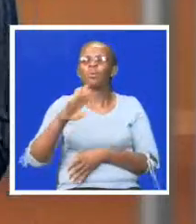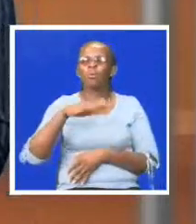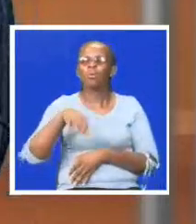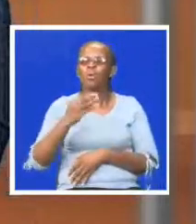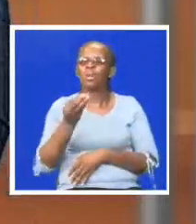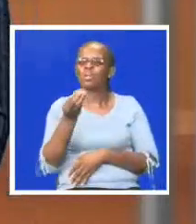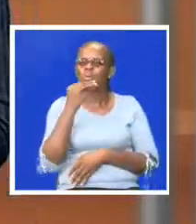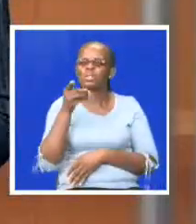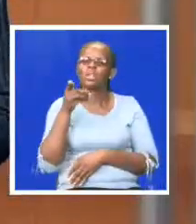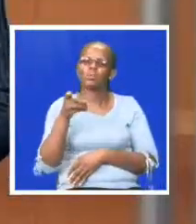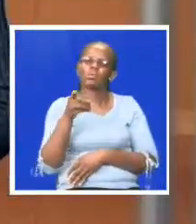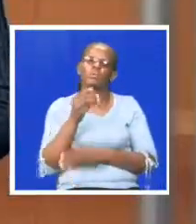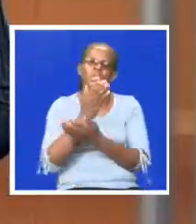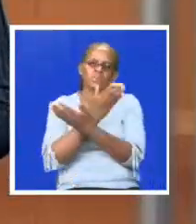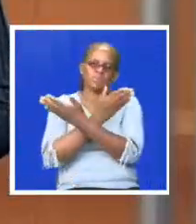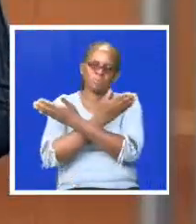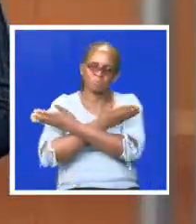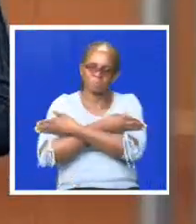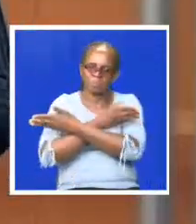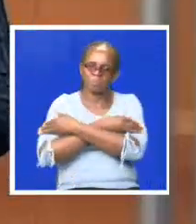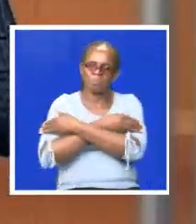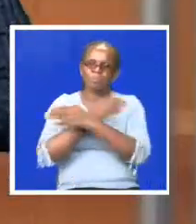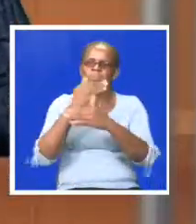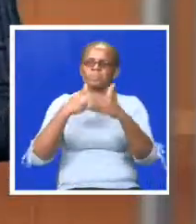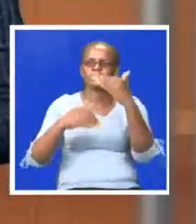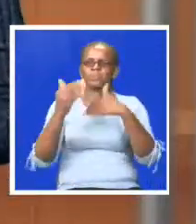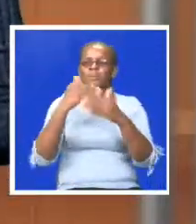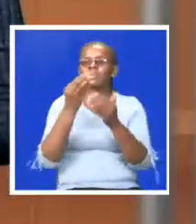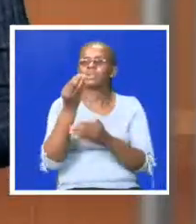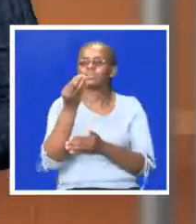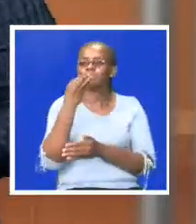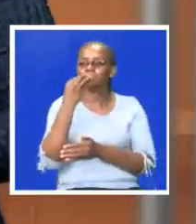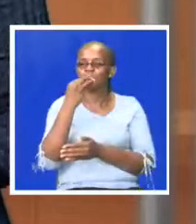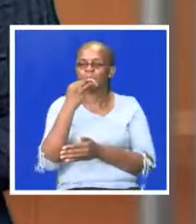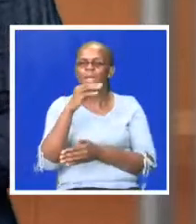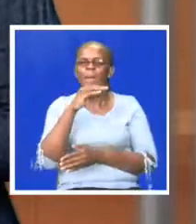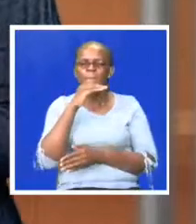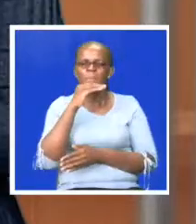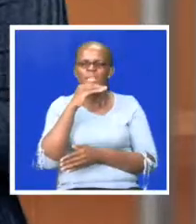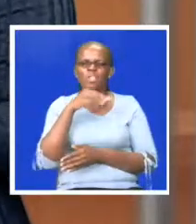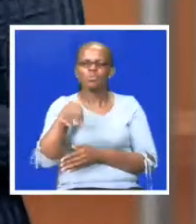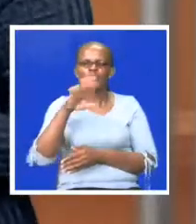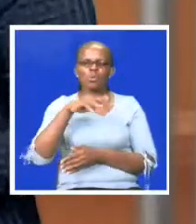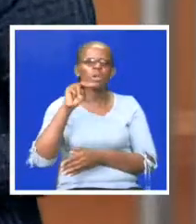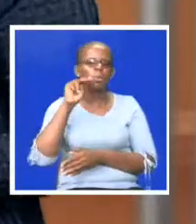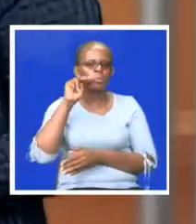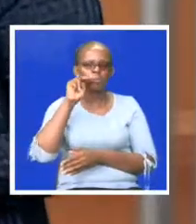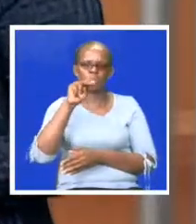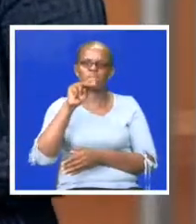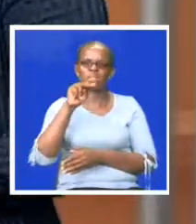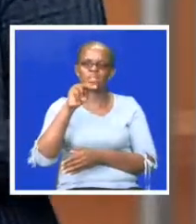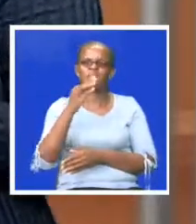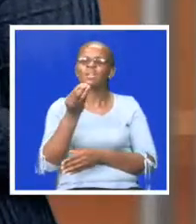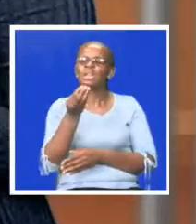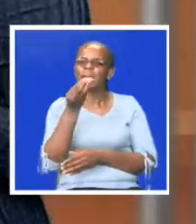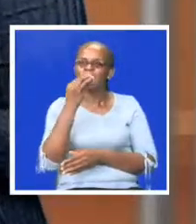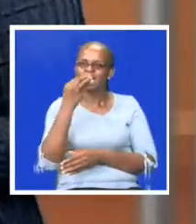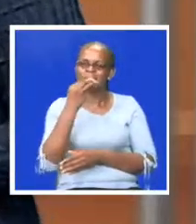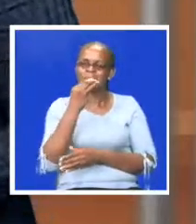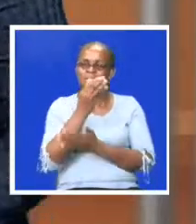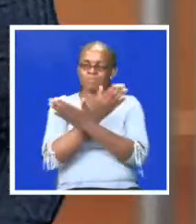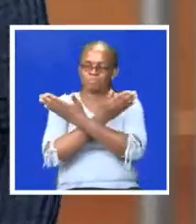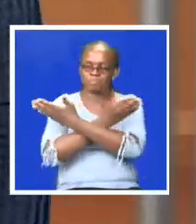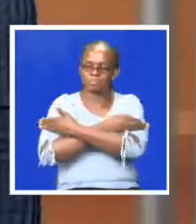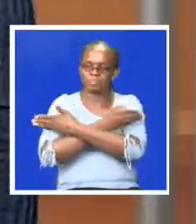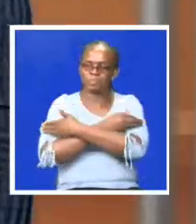is the bodybuilding food. We need to eat our bodybuilding food always, because if we don't, we